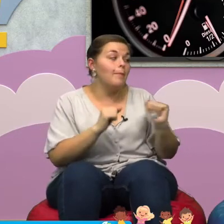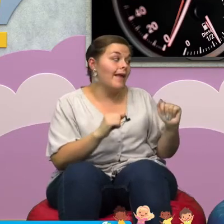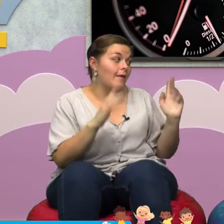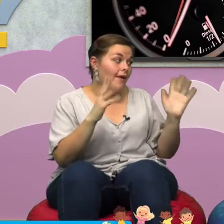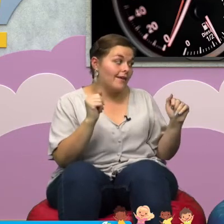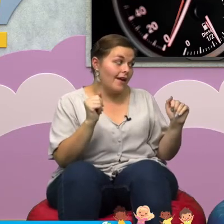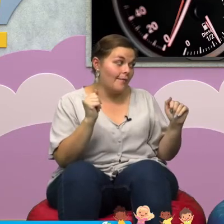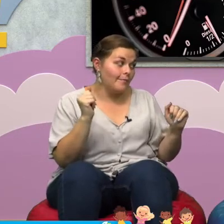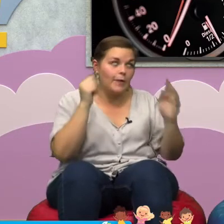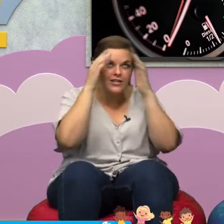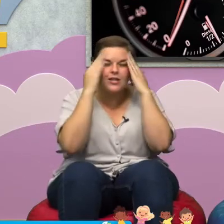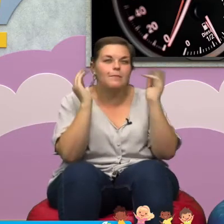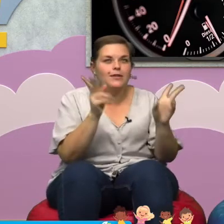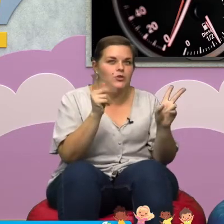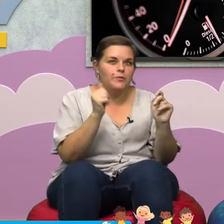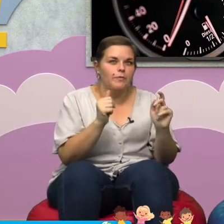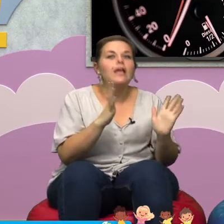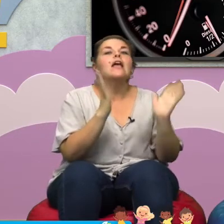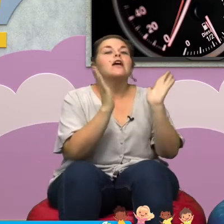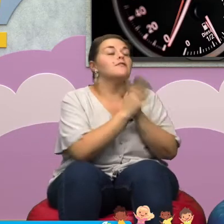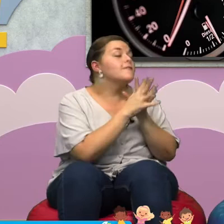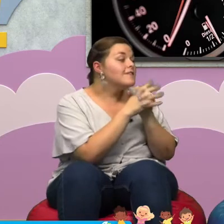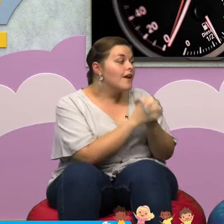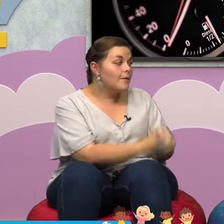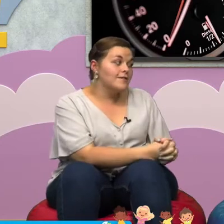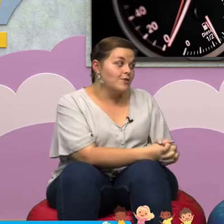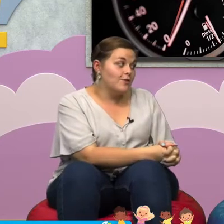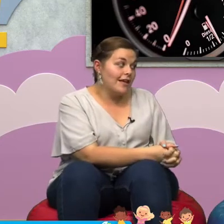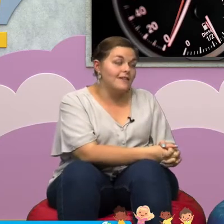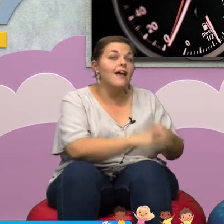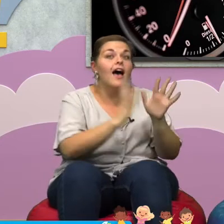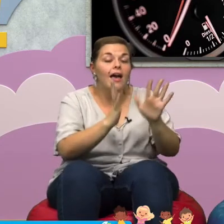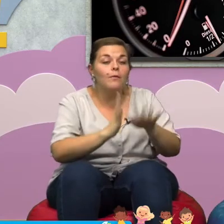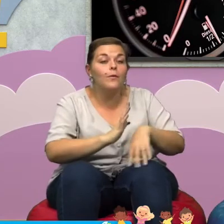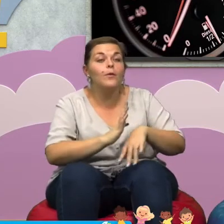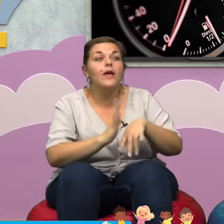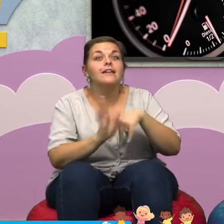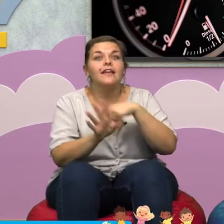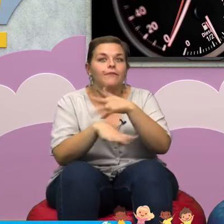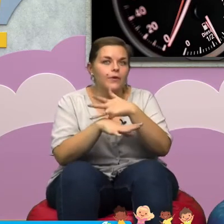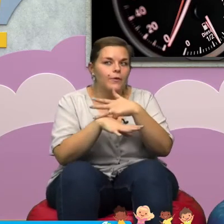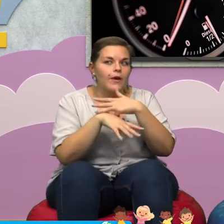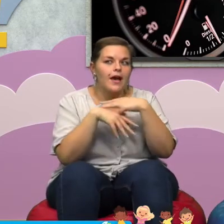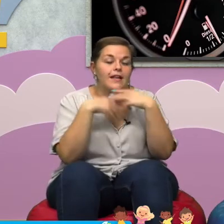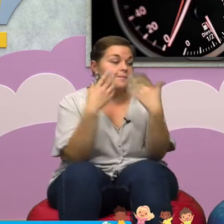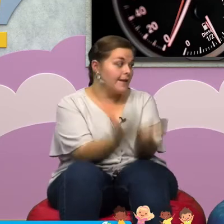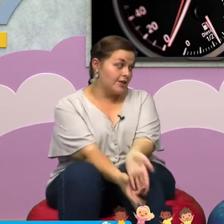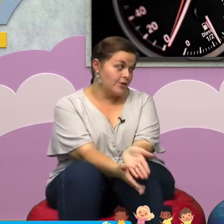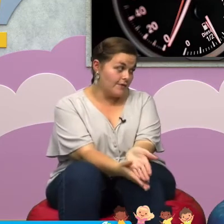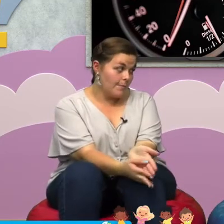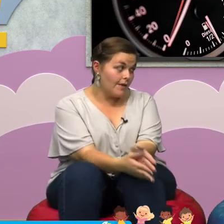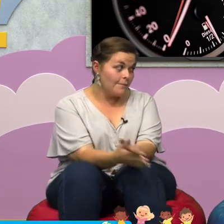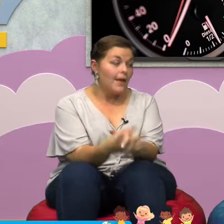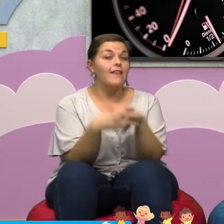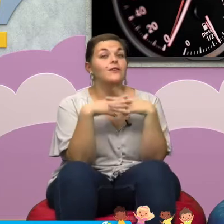we're going to play a mind game We're actually going to play two So the first thing I want us to do is I will give you an explanation